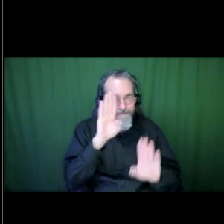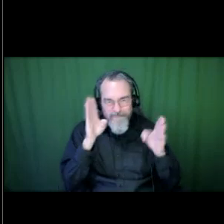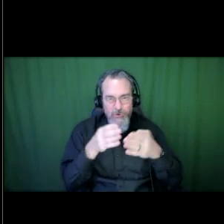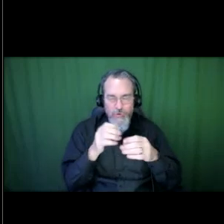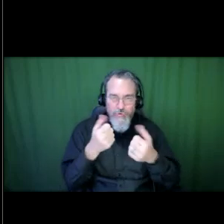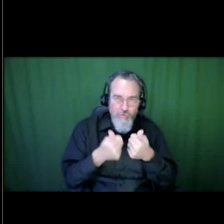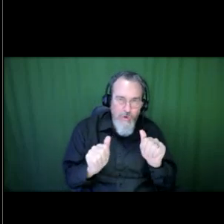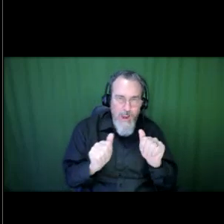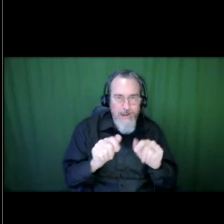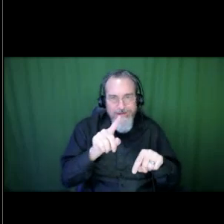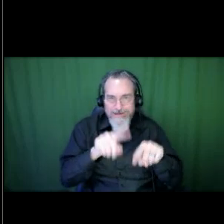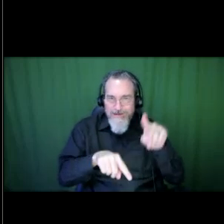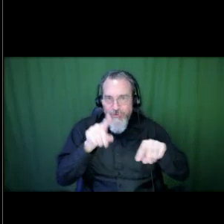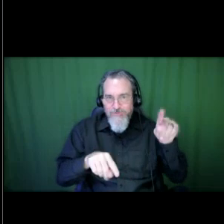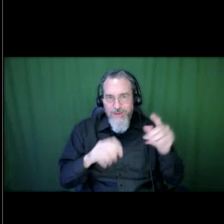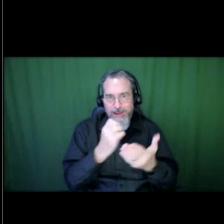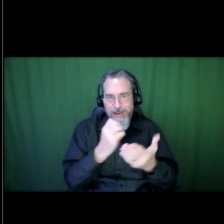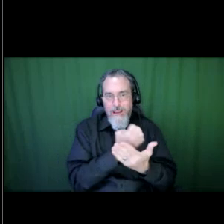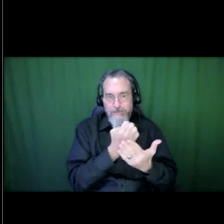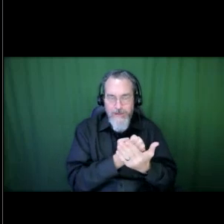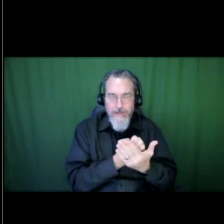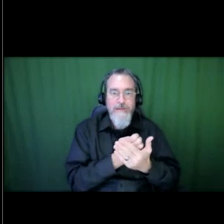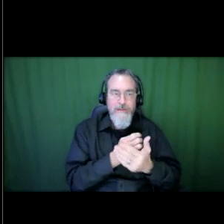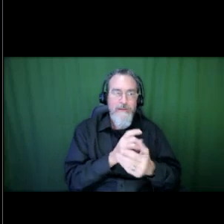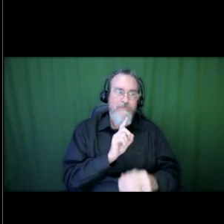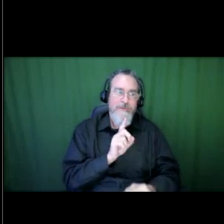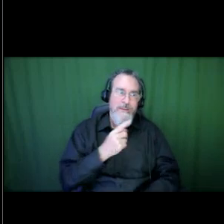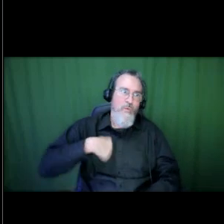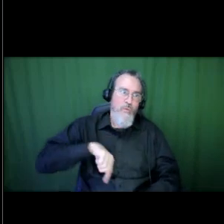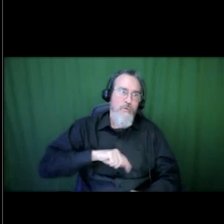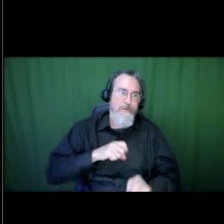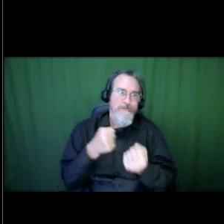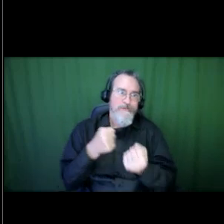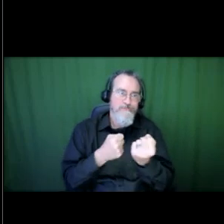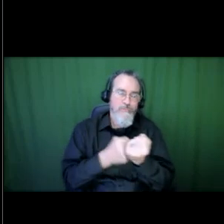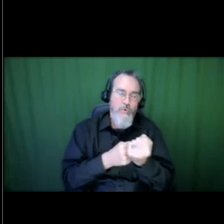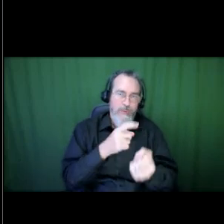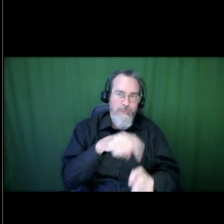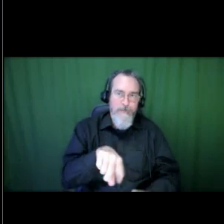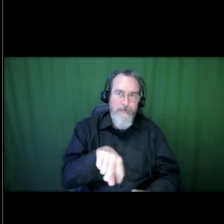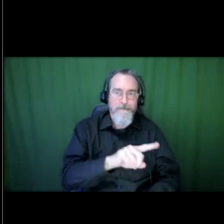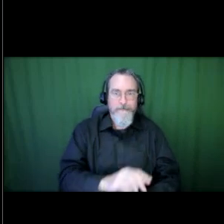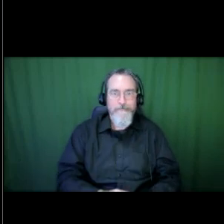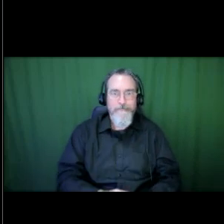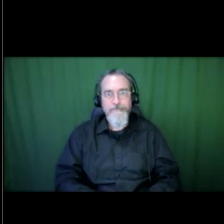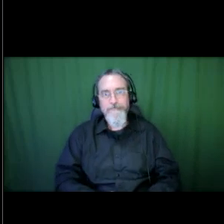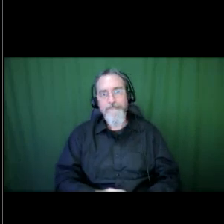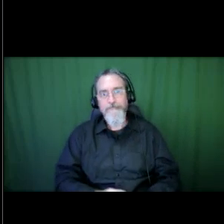climate change just noted, and we have been a crucial arm in that endeavor. Next slide.